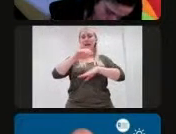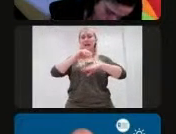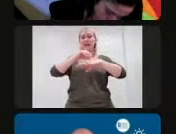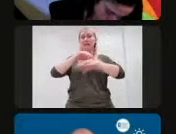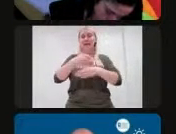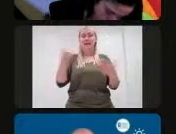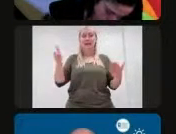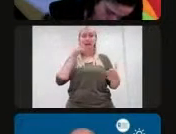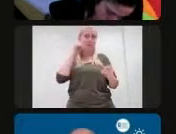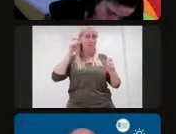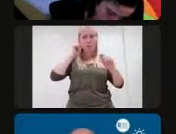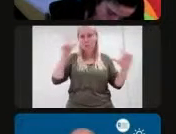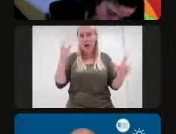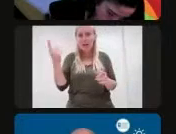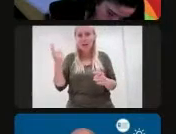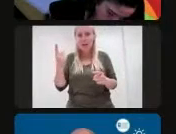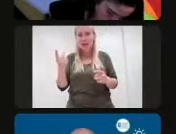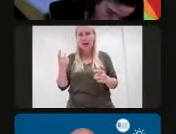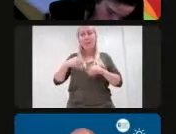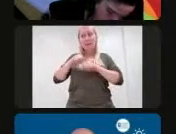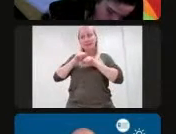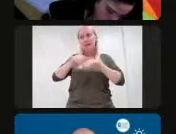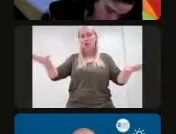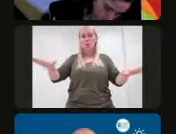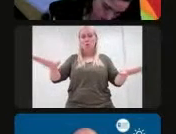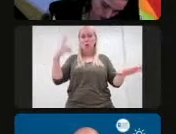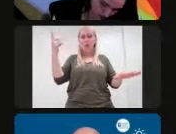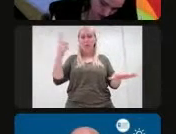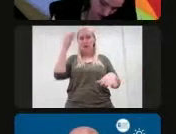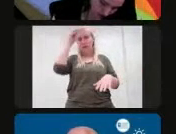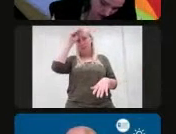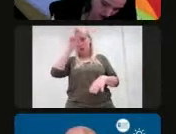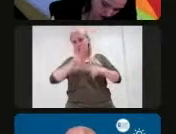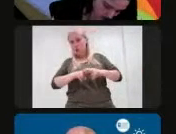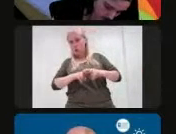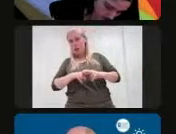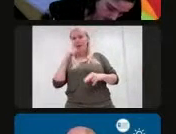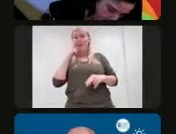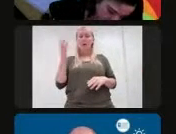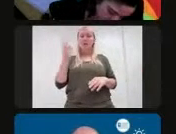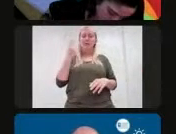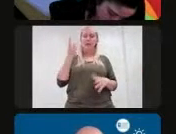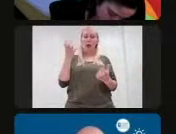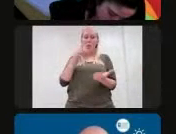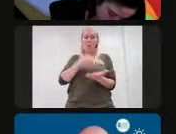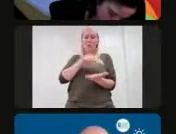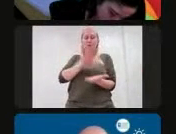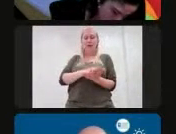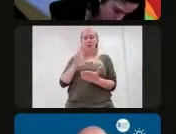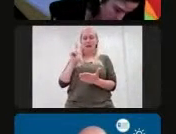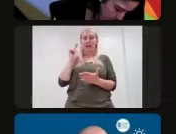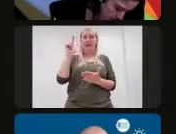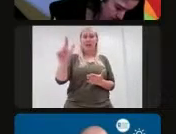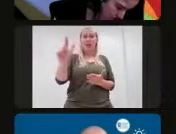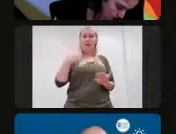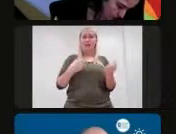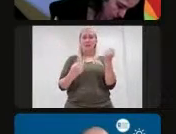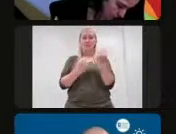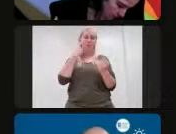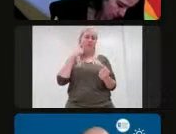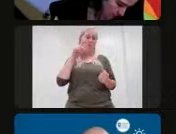surprise anybody, I'm going to send something tonight to you, Mr. Chair, for something I want on the agenda, and I have support for it.